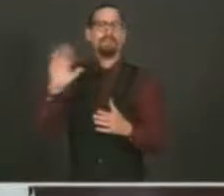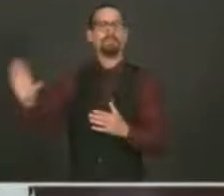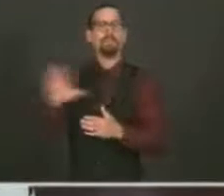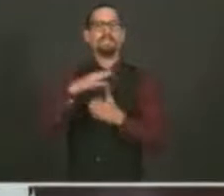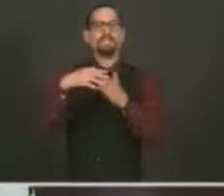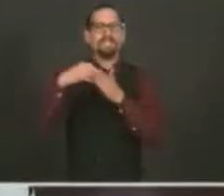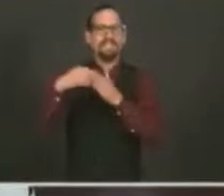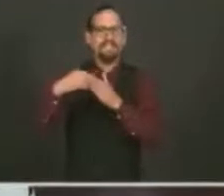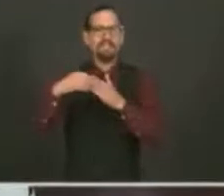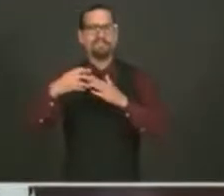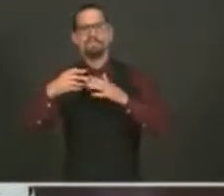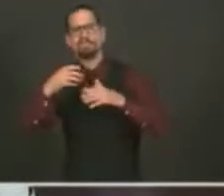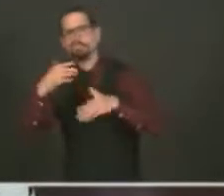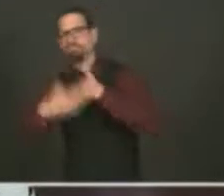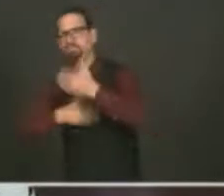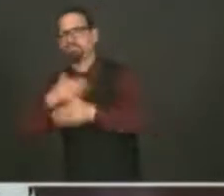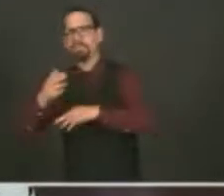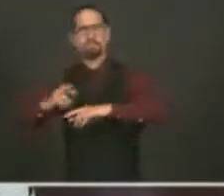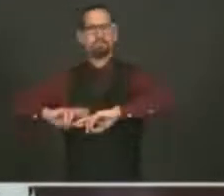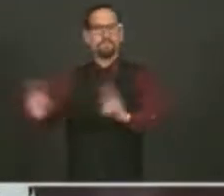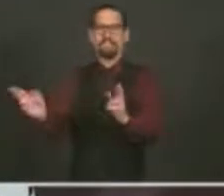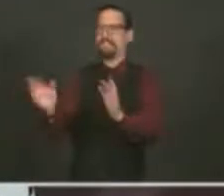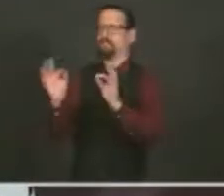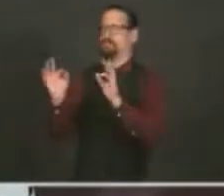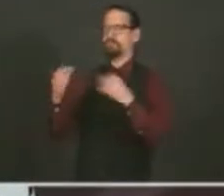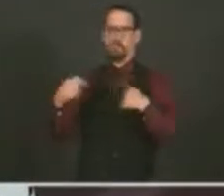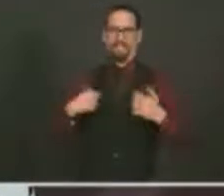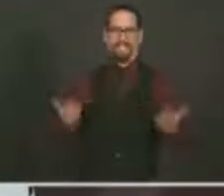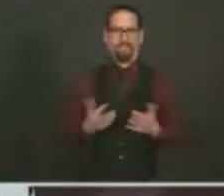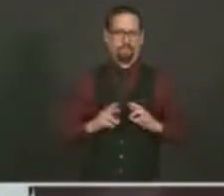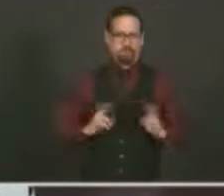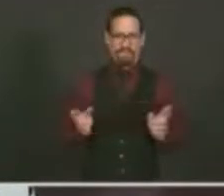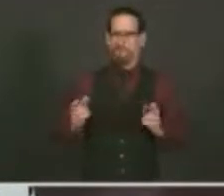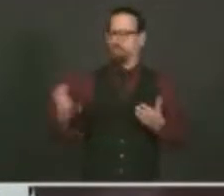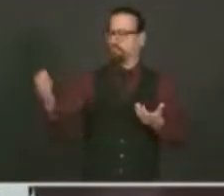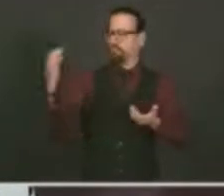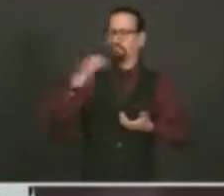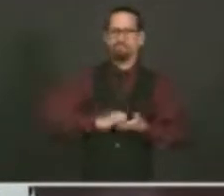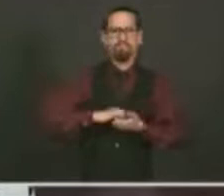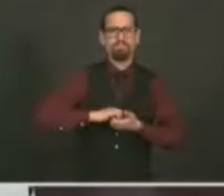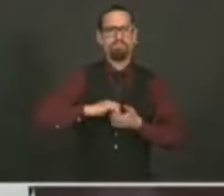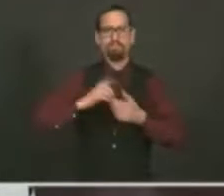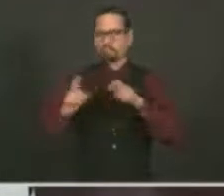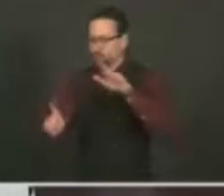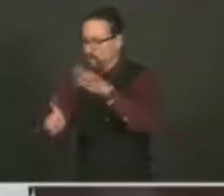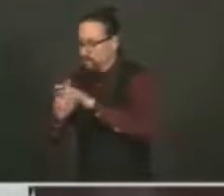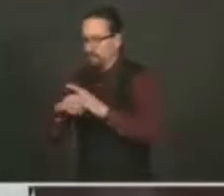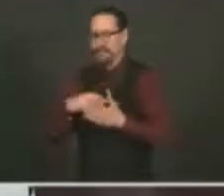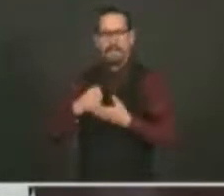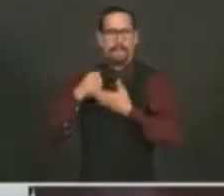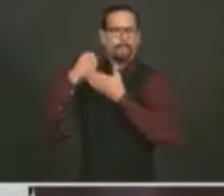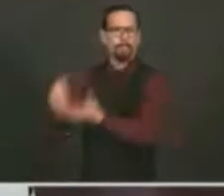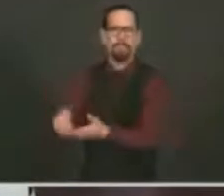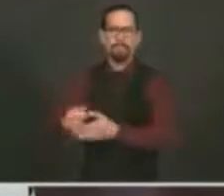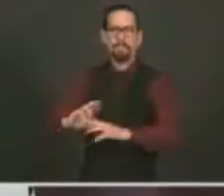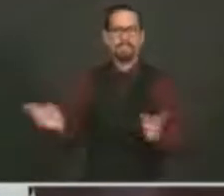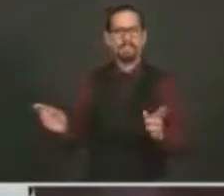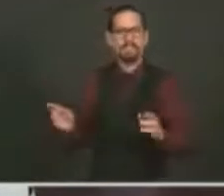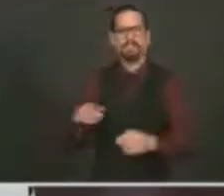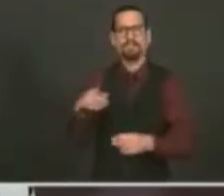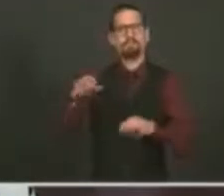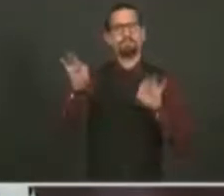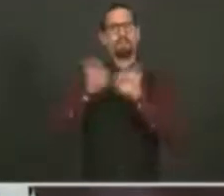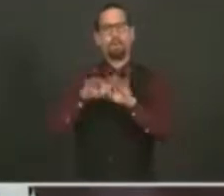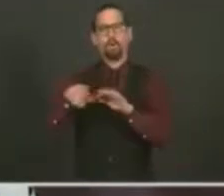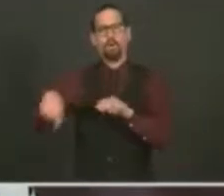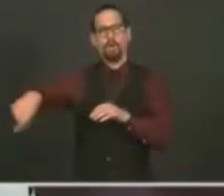with you. So when thinking about taking a pause to go virtual for a day or two after having a number of